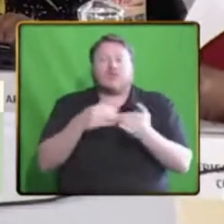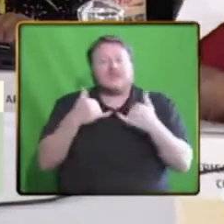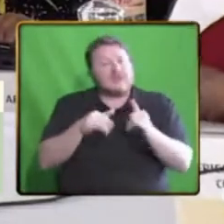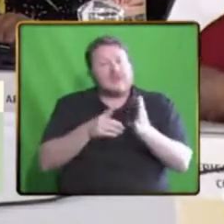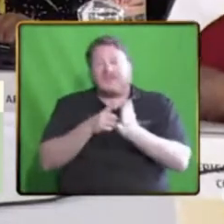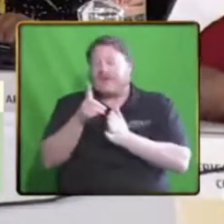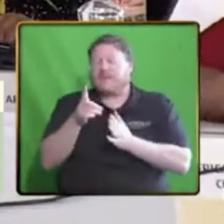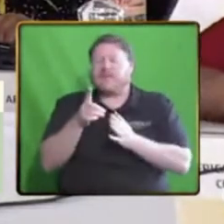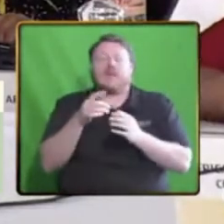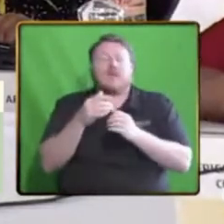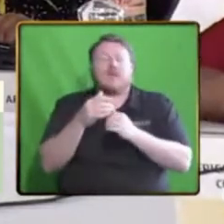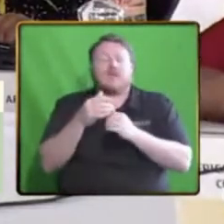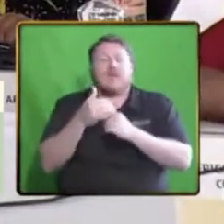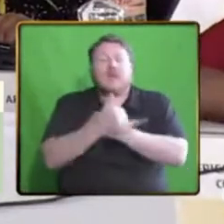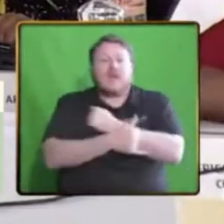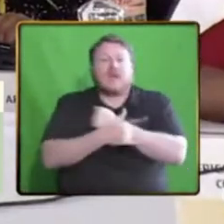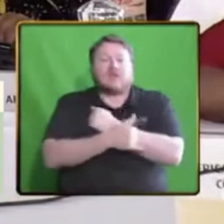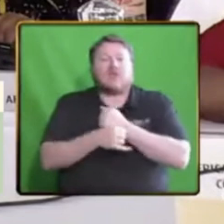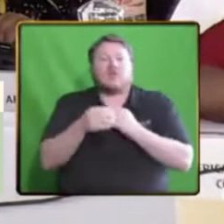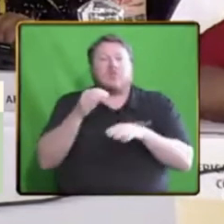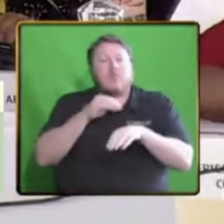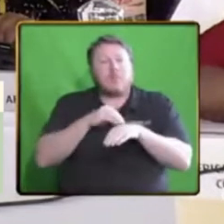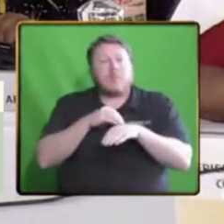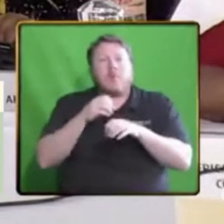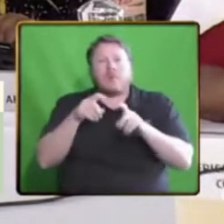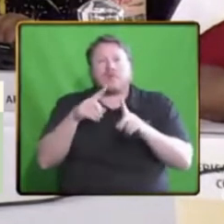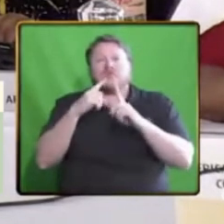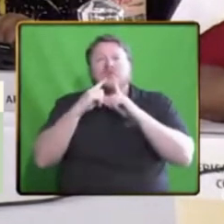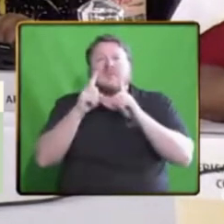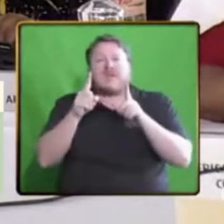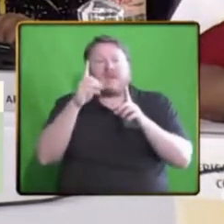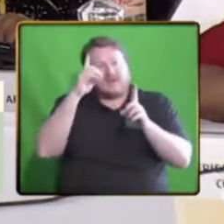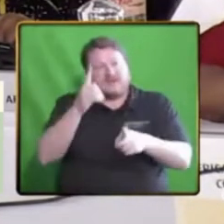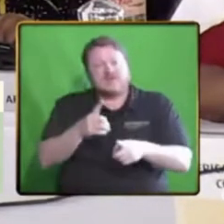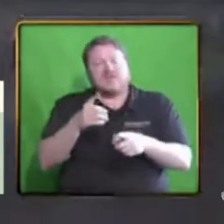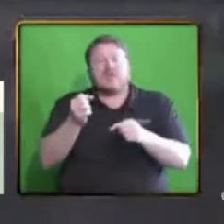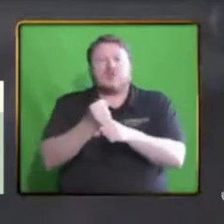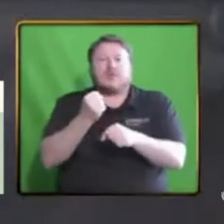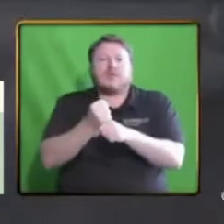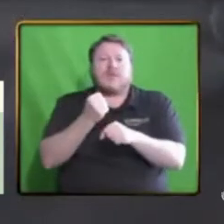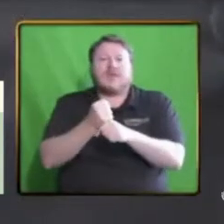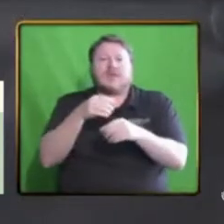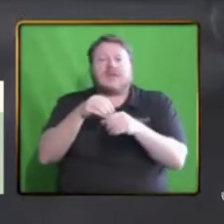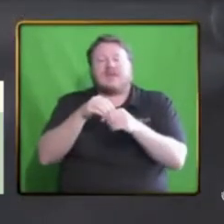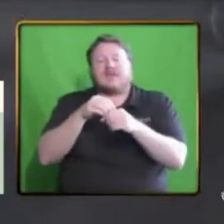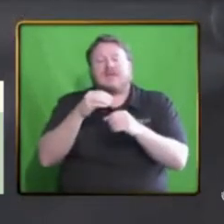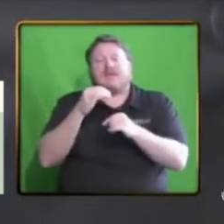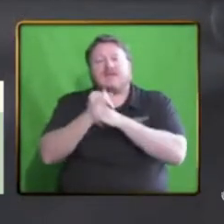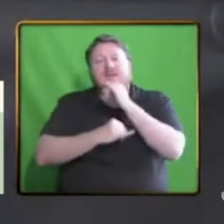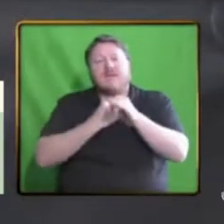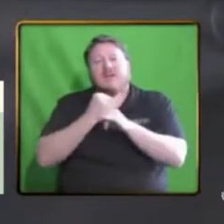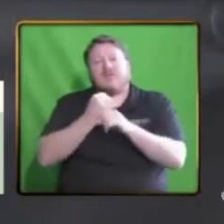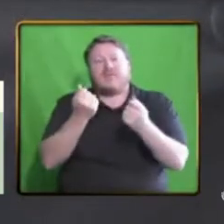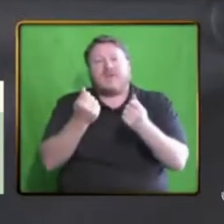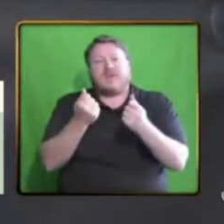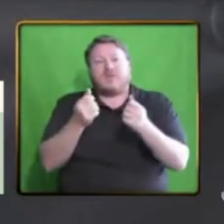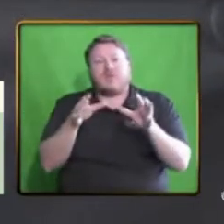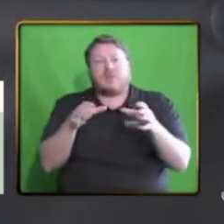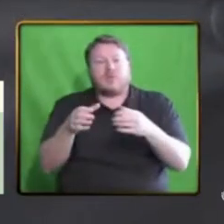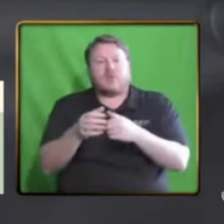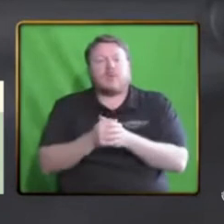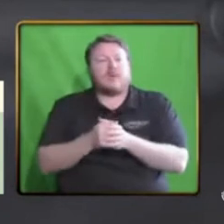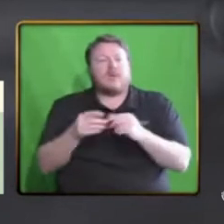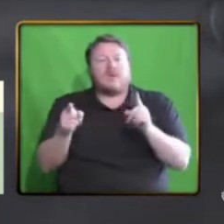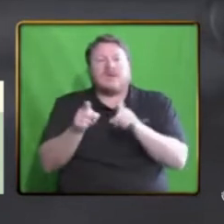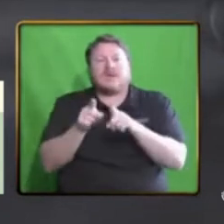how decisions are taken at international financial institutions level. It also included